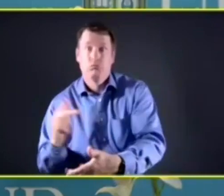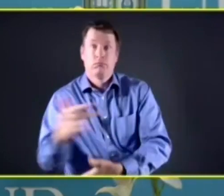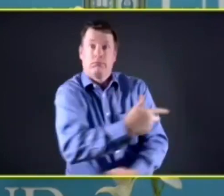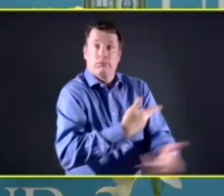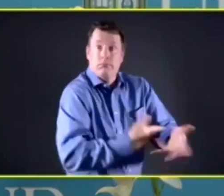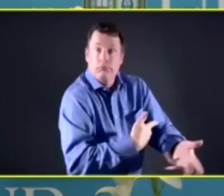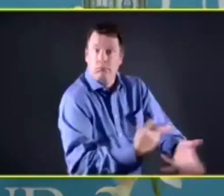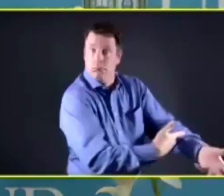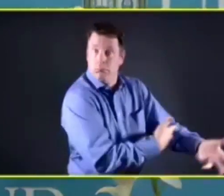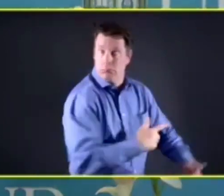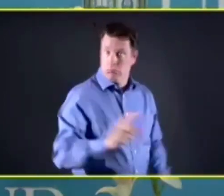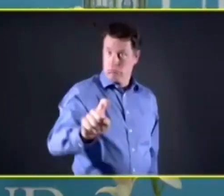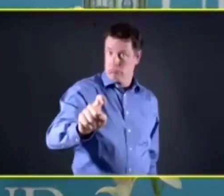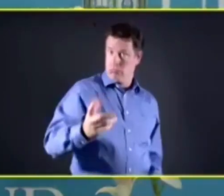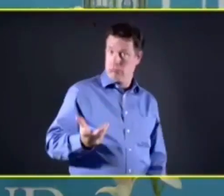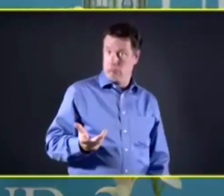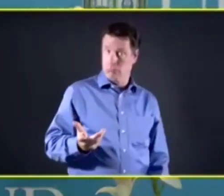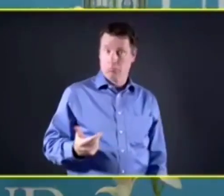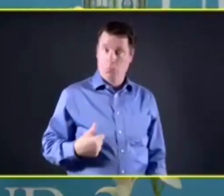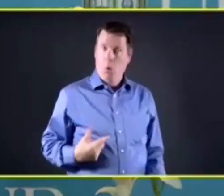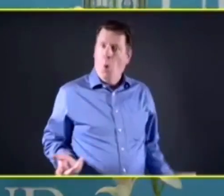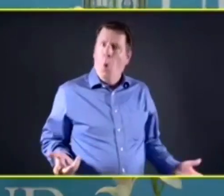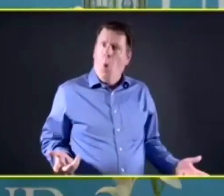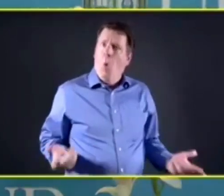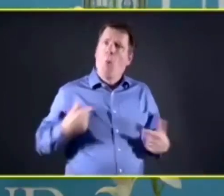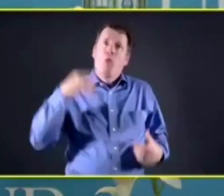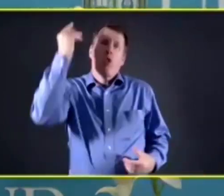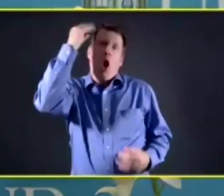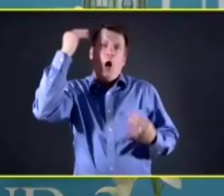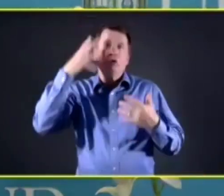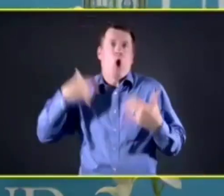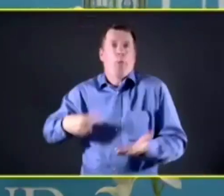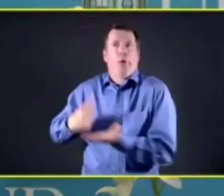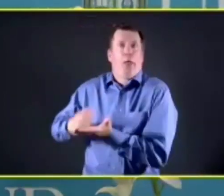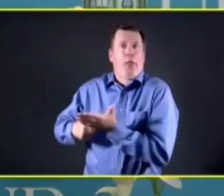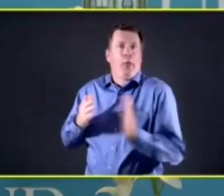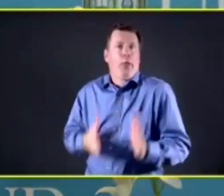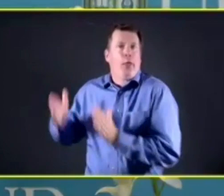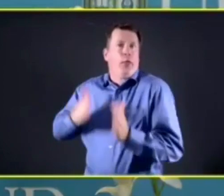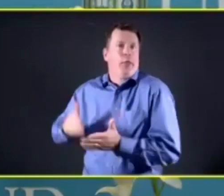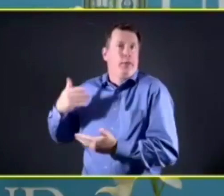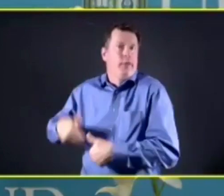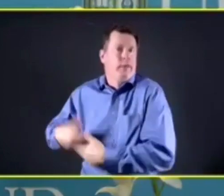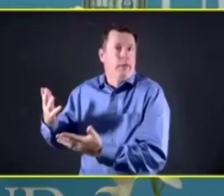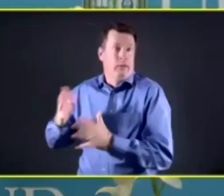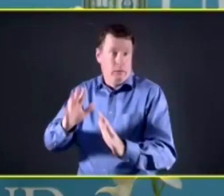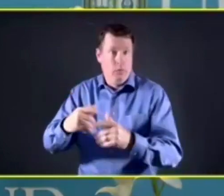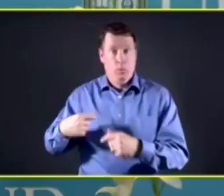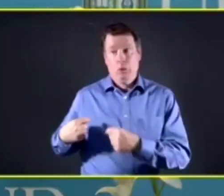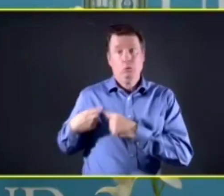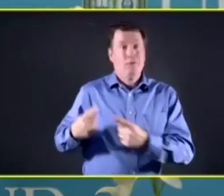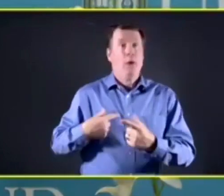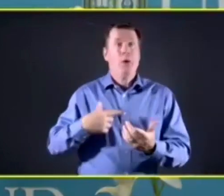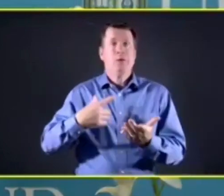patients that are COVID infected, we're trying to kind of visualize how we might go about that. And of course, we